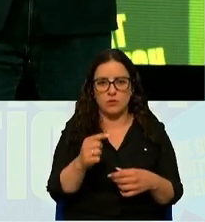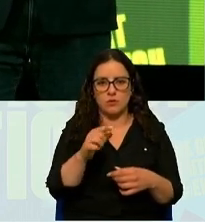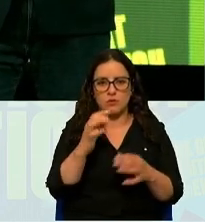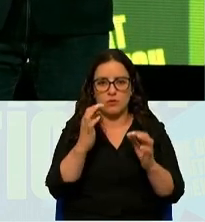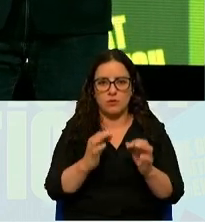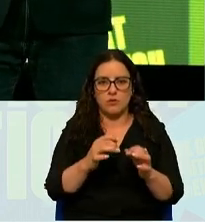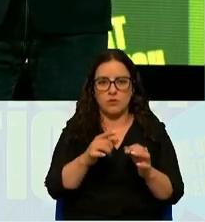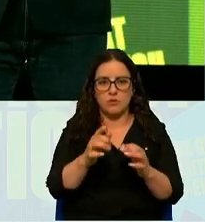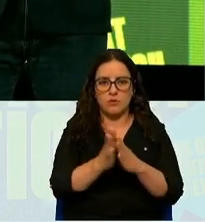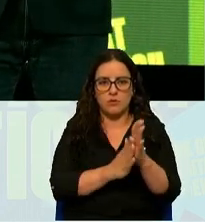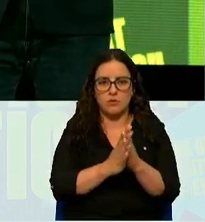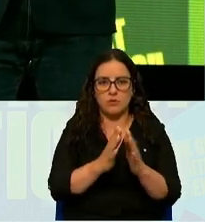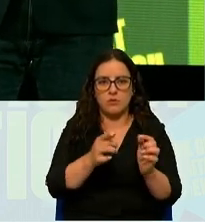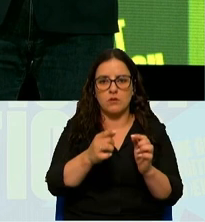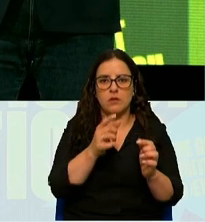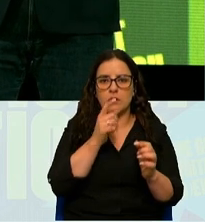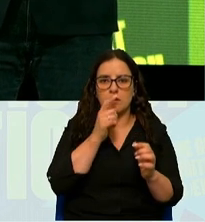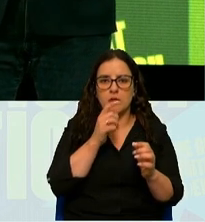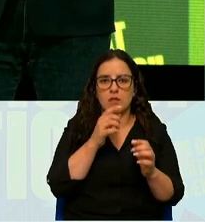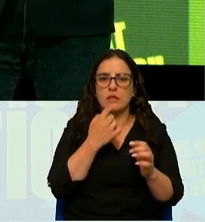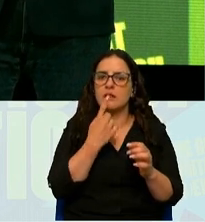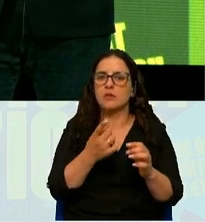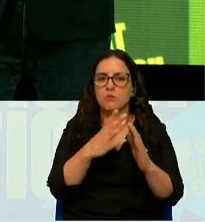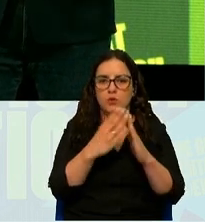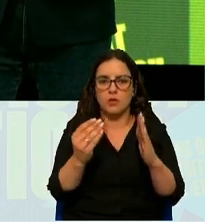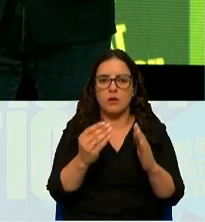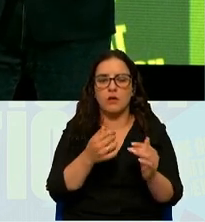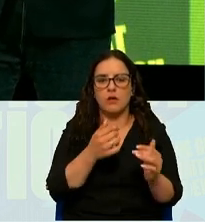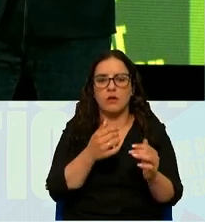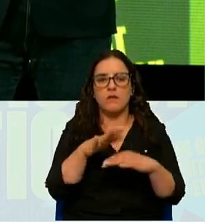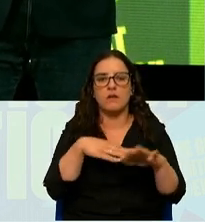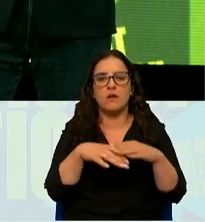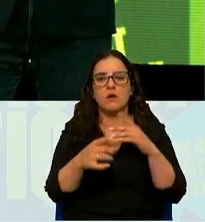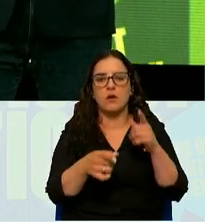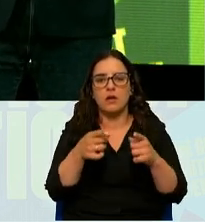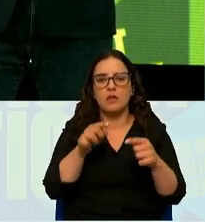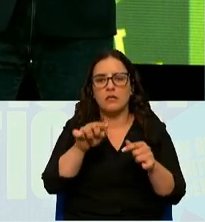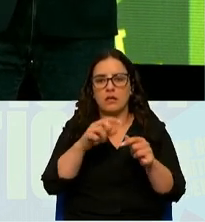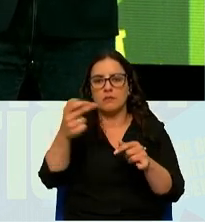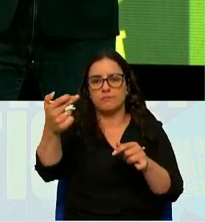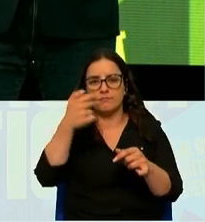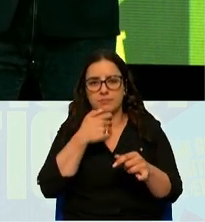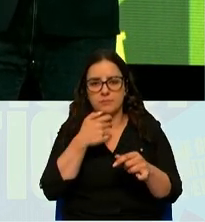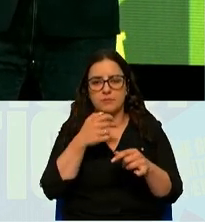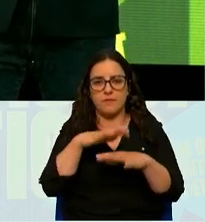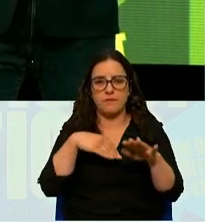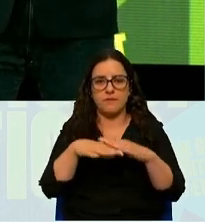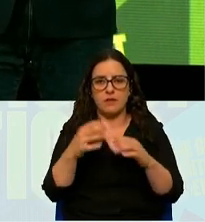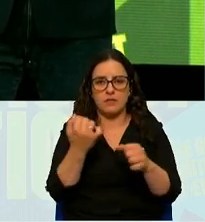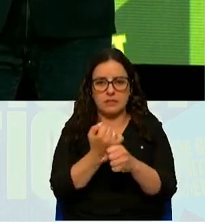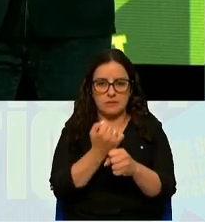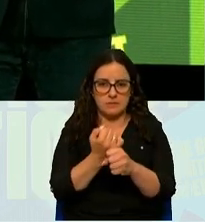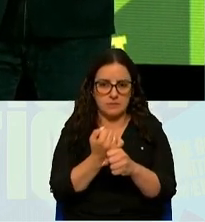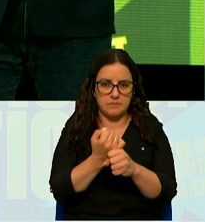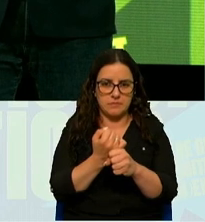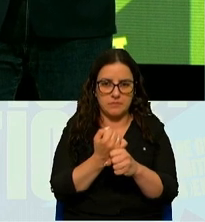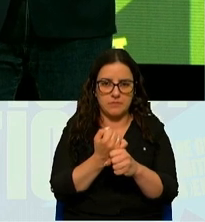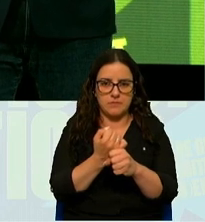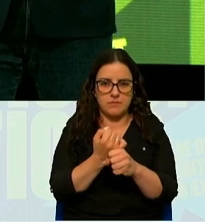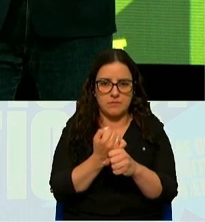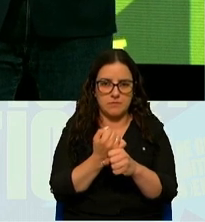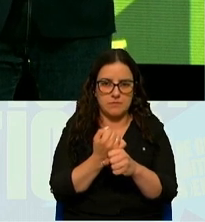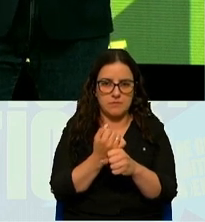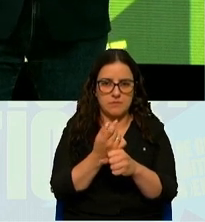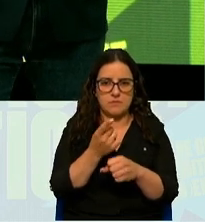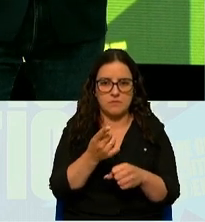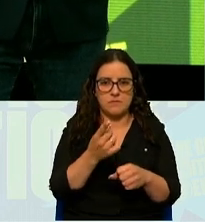you just tell the model what to do, and the model will answer, will reply to you, and perform that task. So that customization you just did,